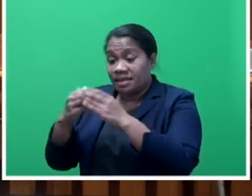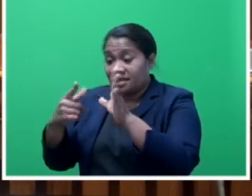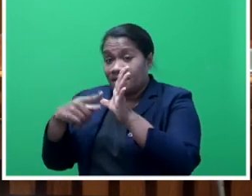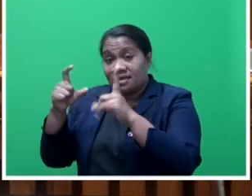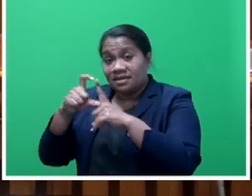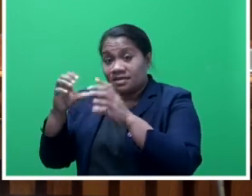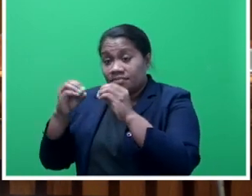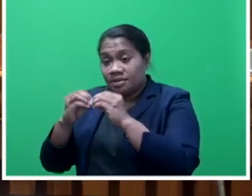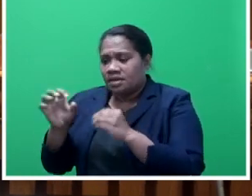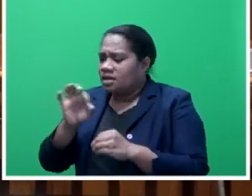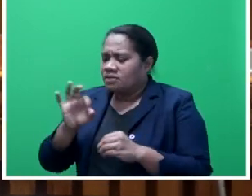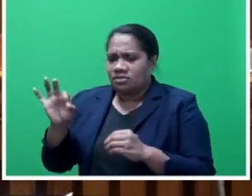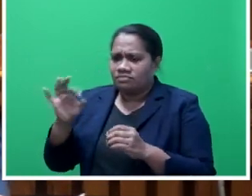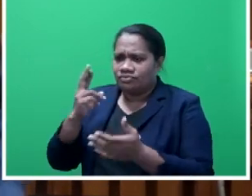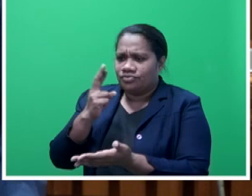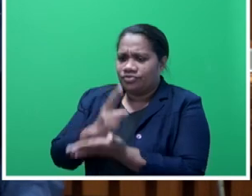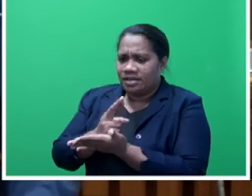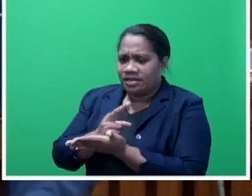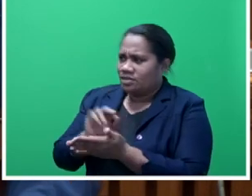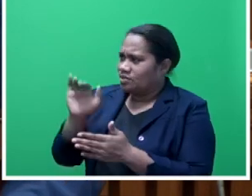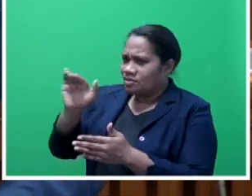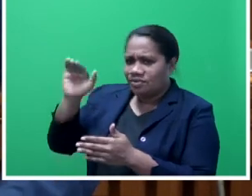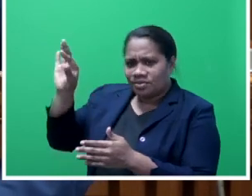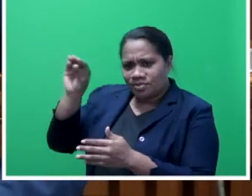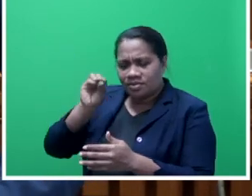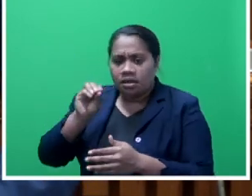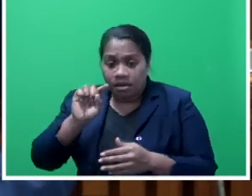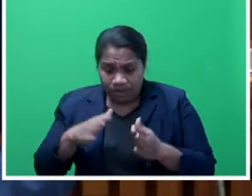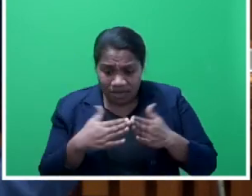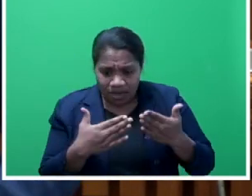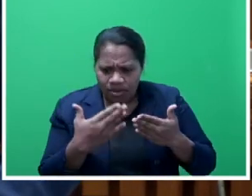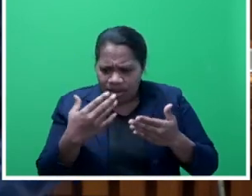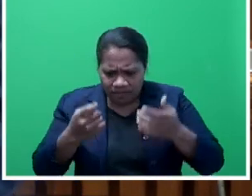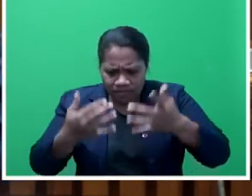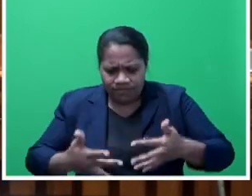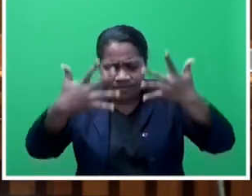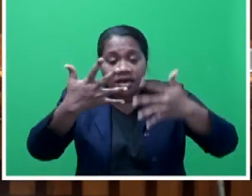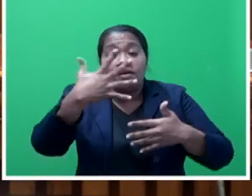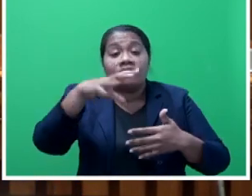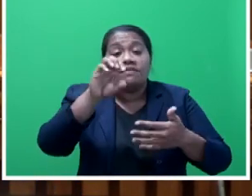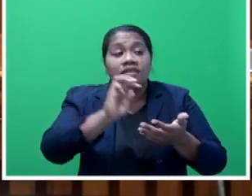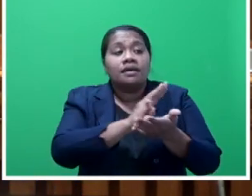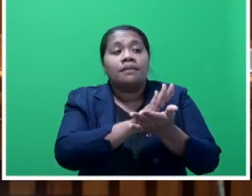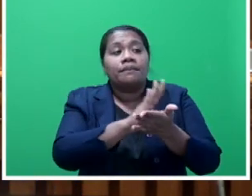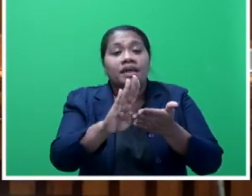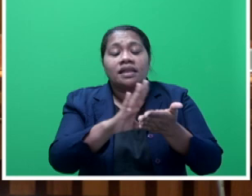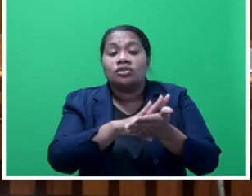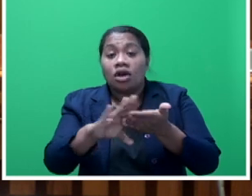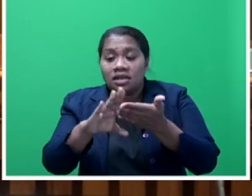is not really called upon. They have now come up with this figure of $15 billion, adding FNPF to